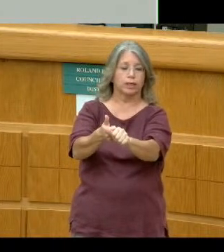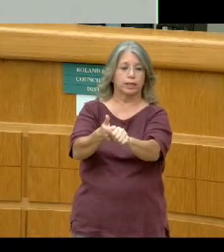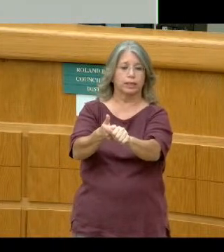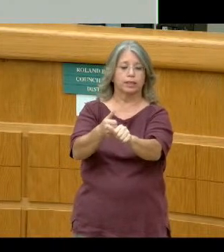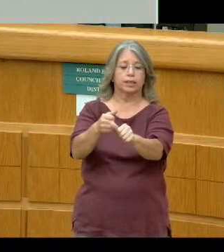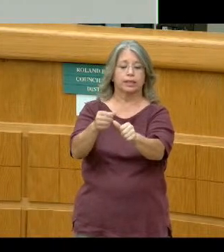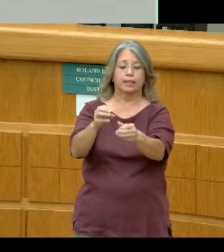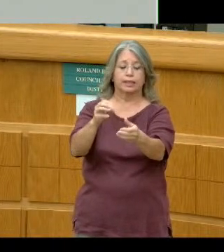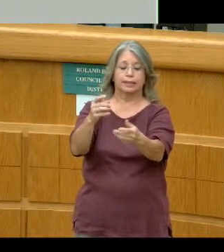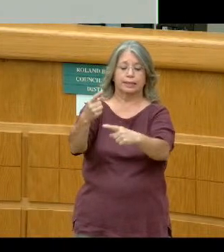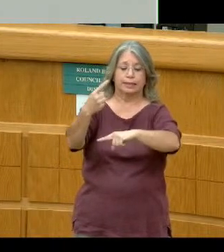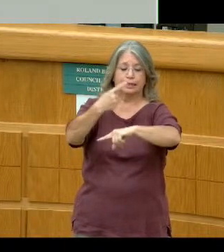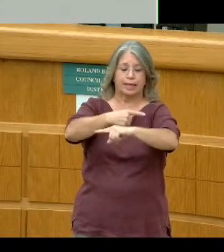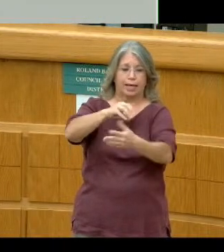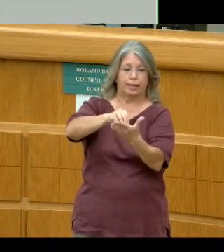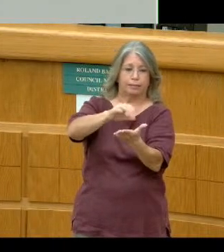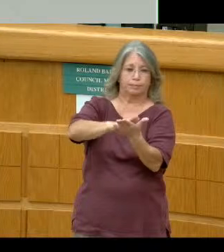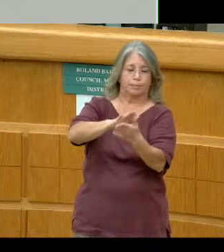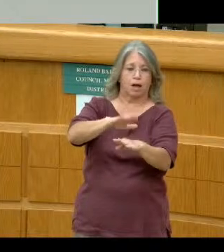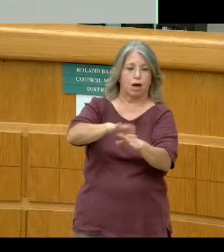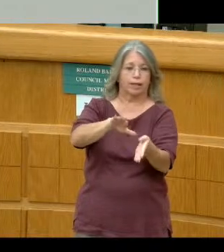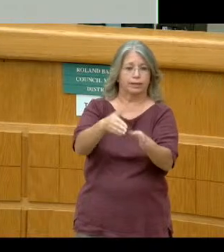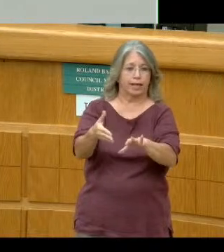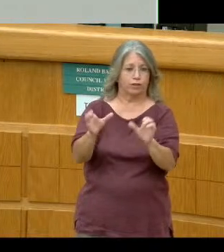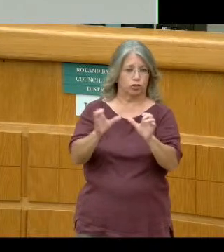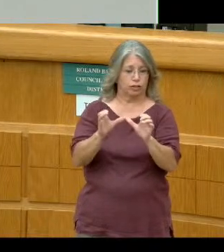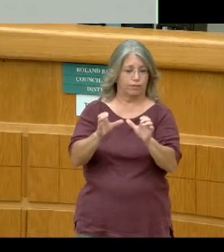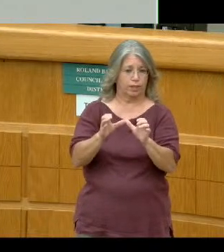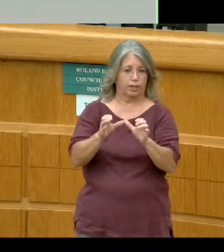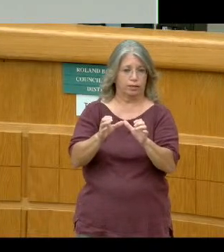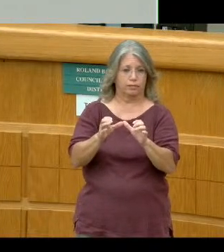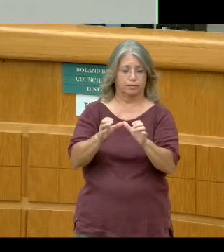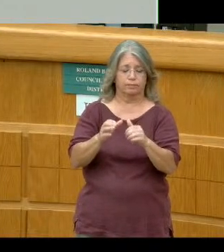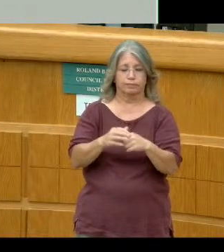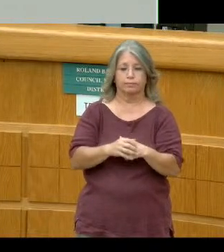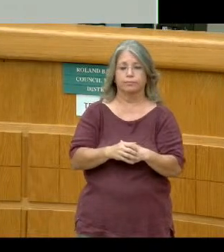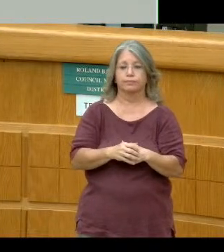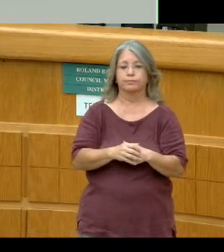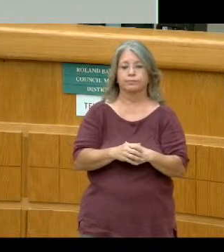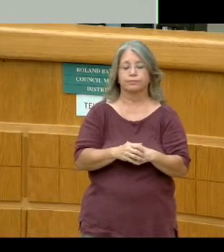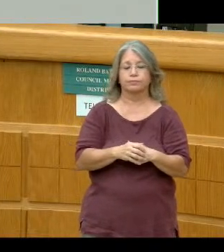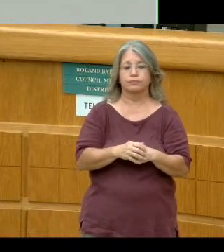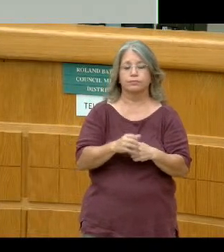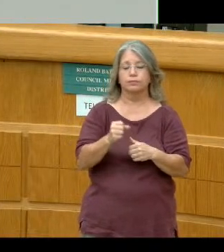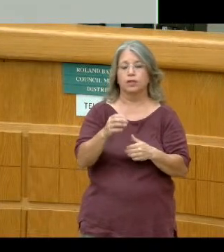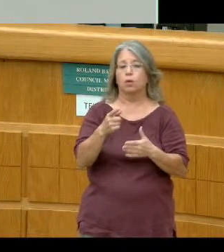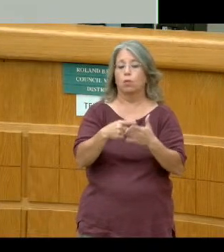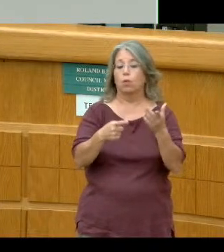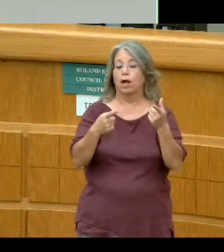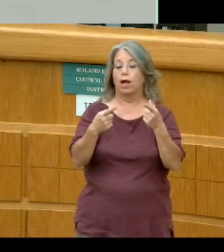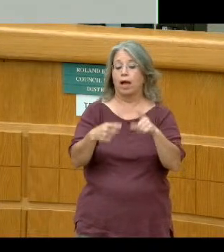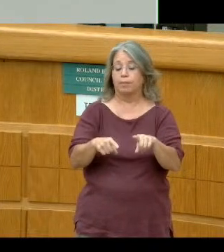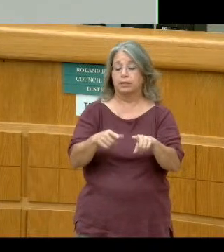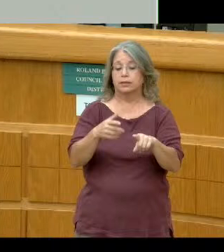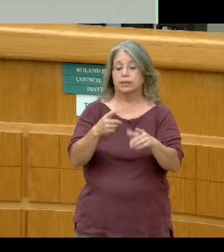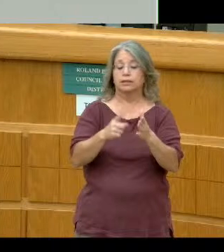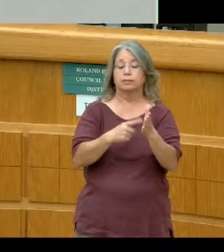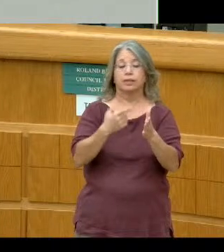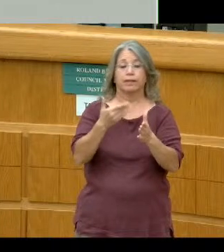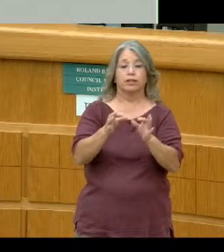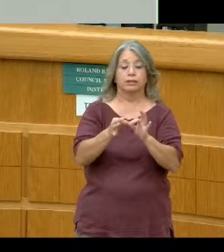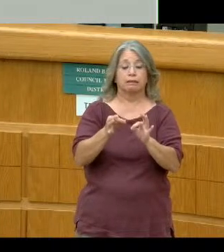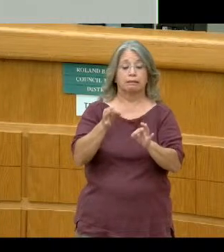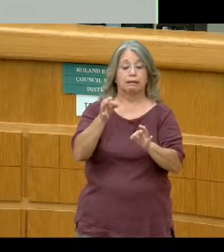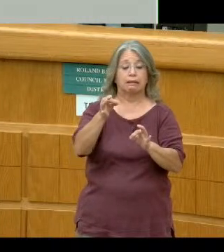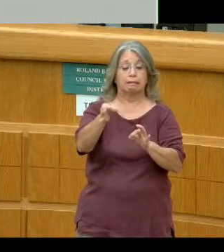that those people passed away. Now what's happening is that there's a delay between when somebody dies and when the